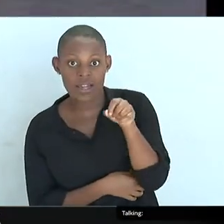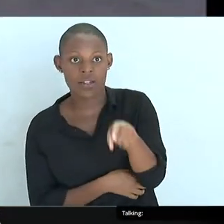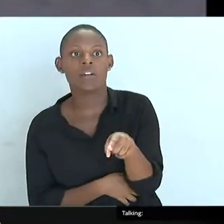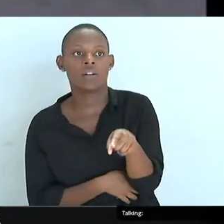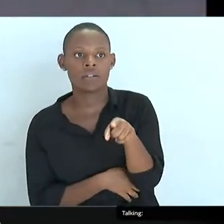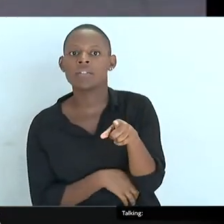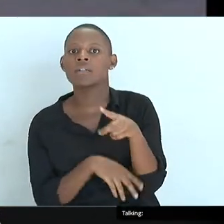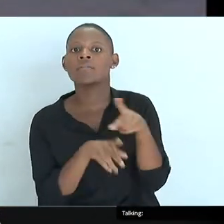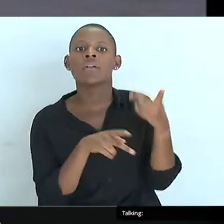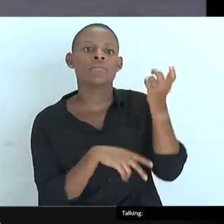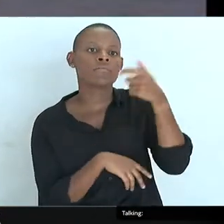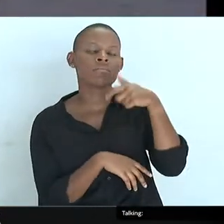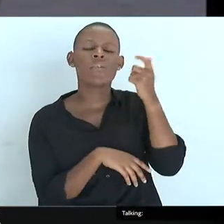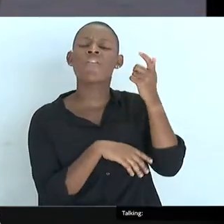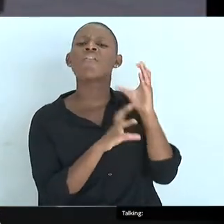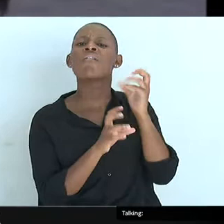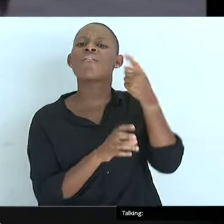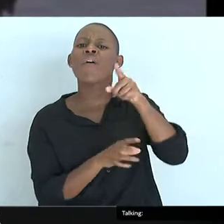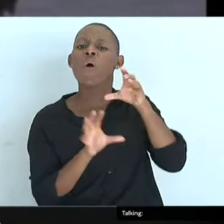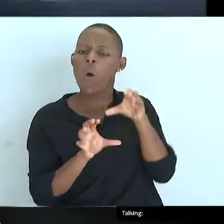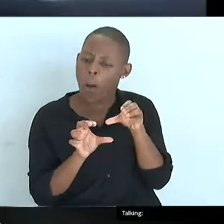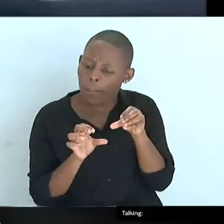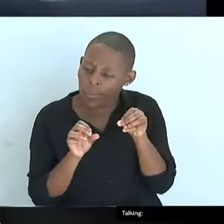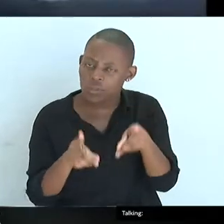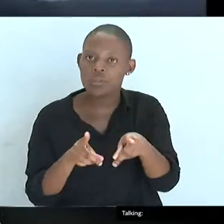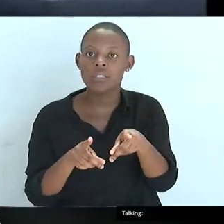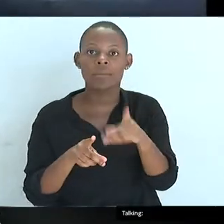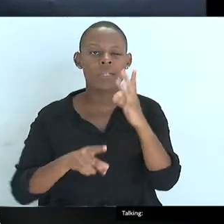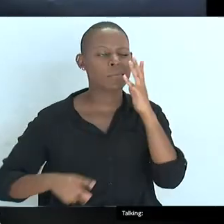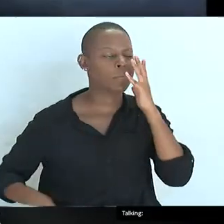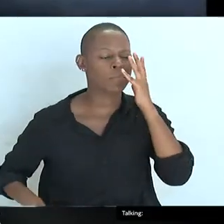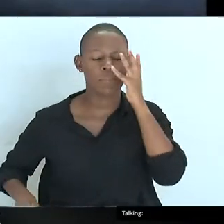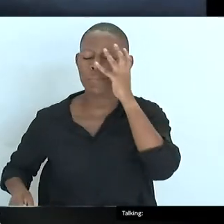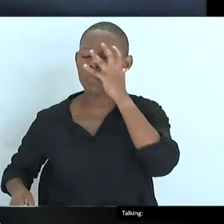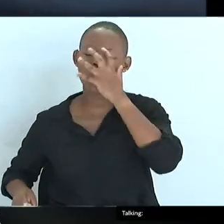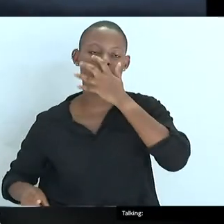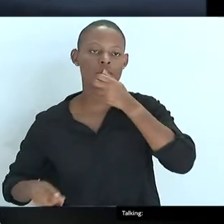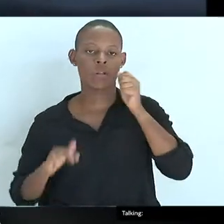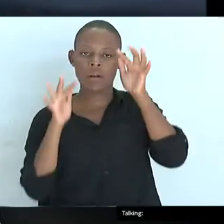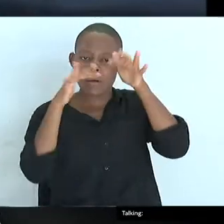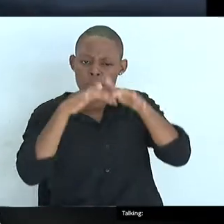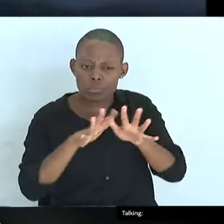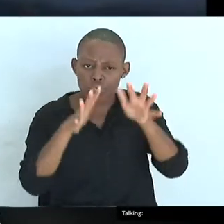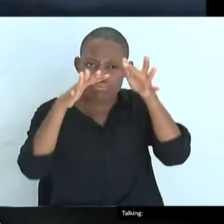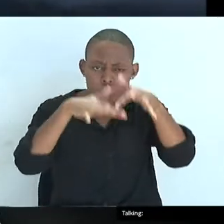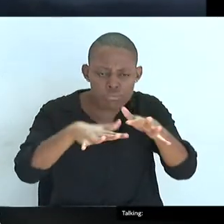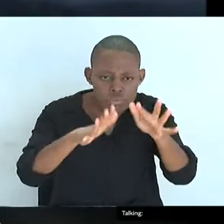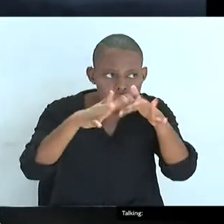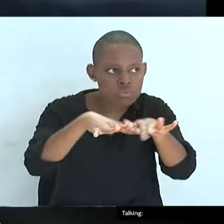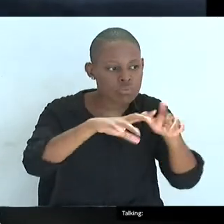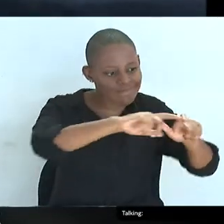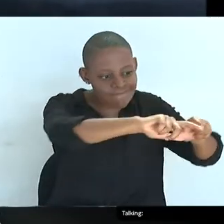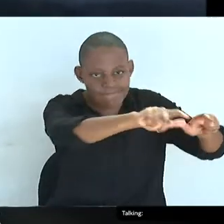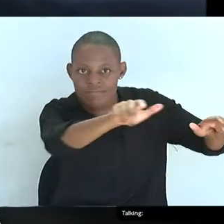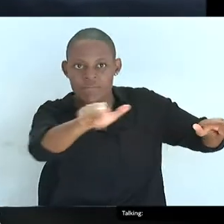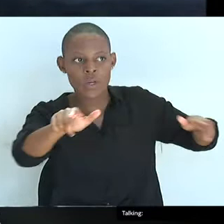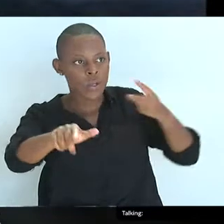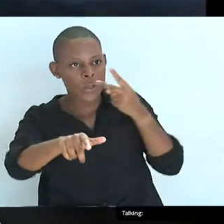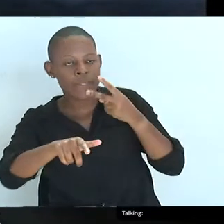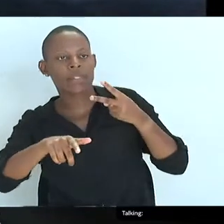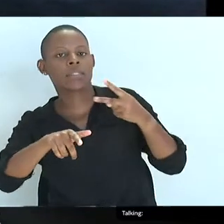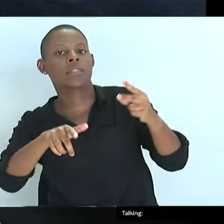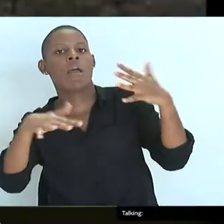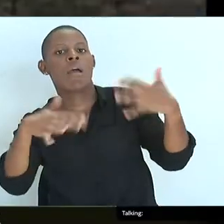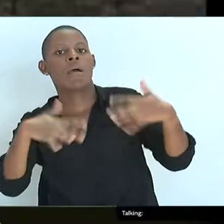potential opportunity. This beautiful coastal stretch of land remains hugely underdeveloped.